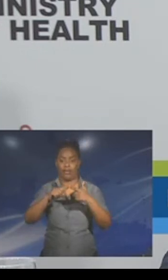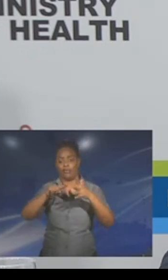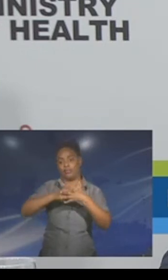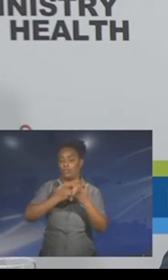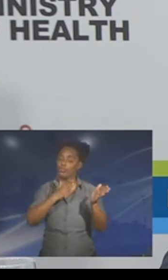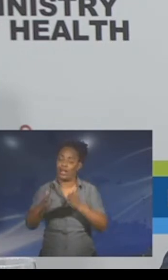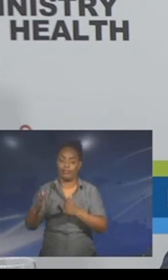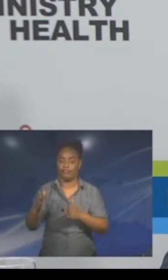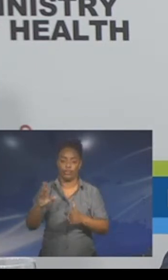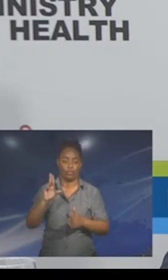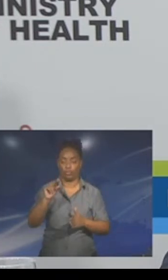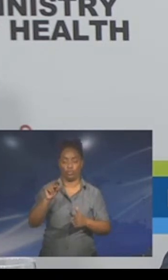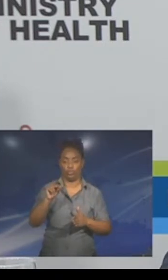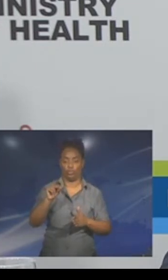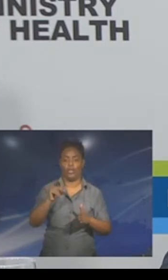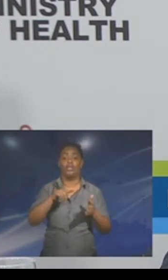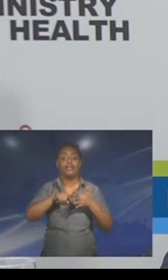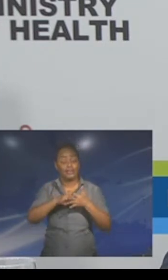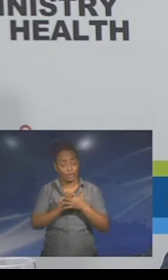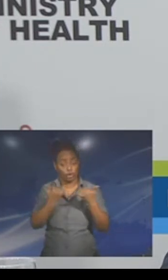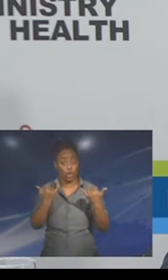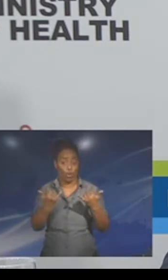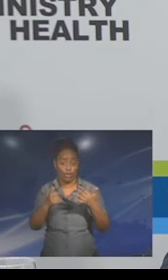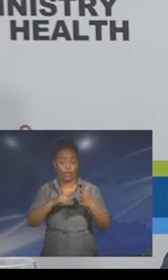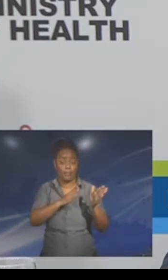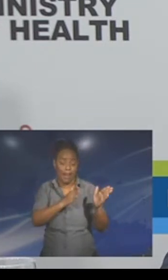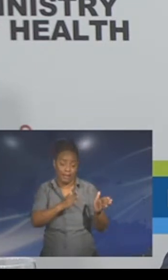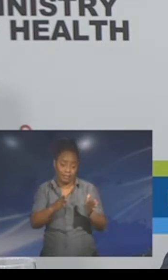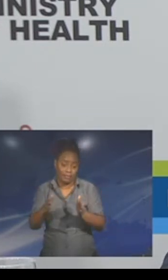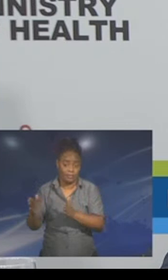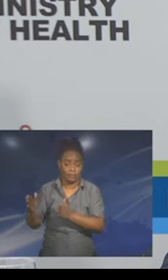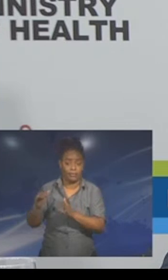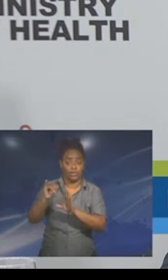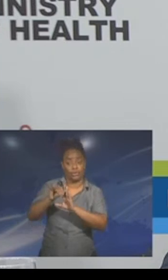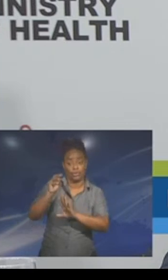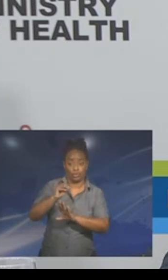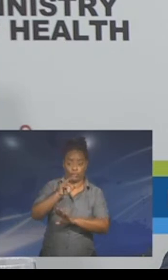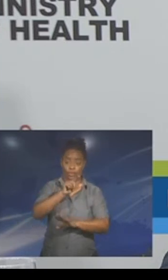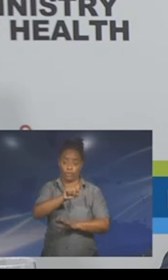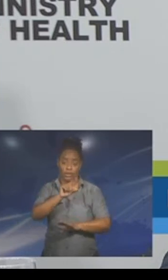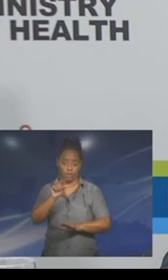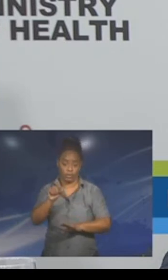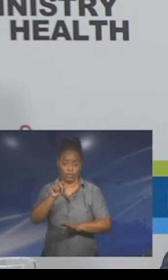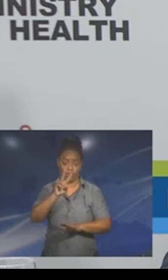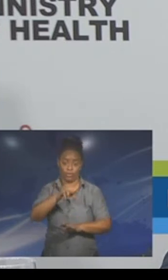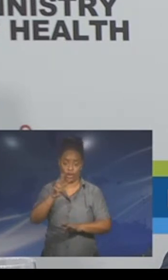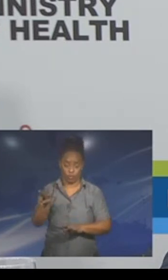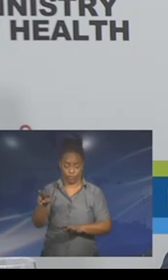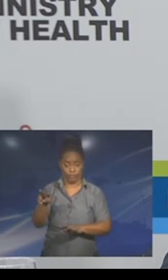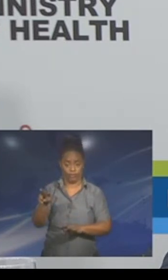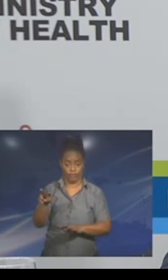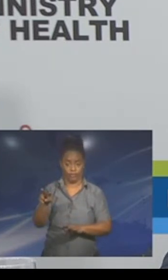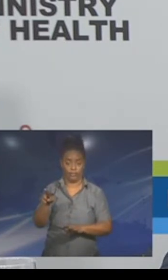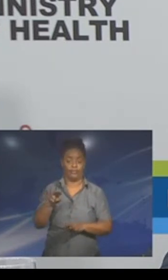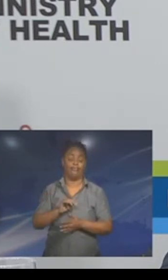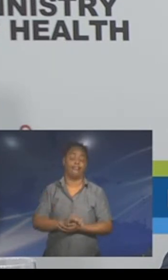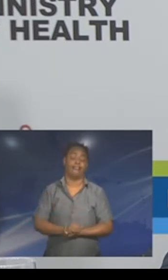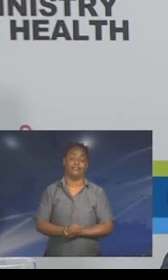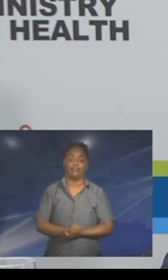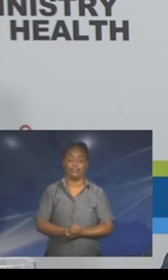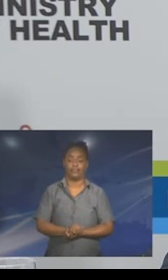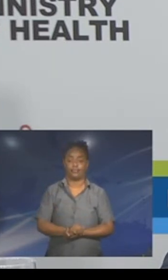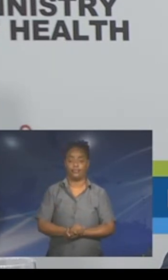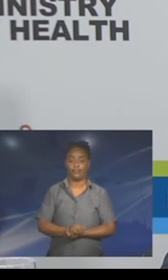So we started to prepare on May 20th, 2022. That preparation will also